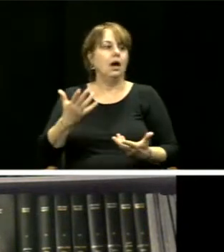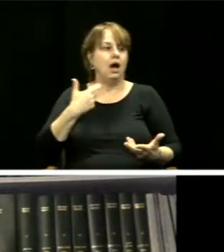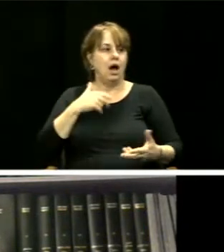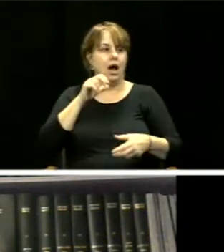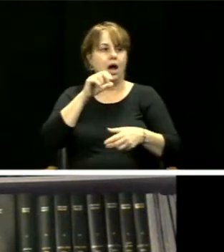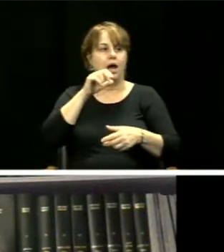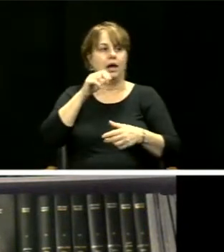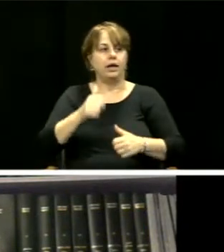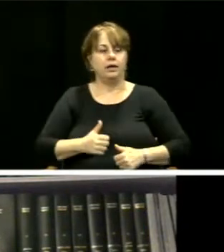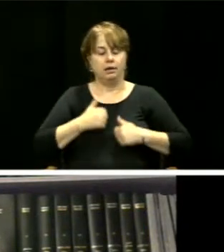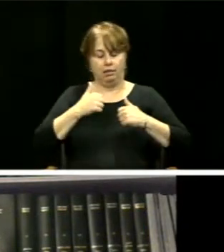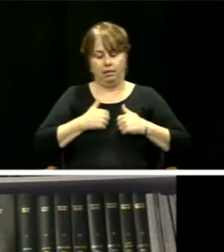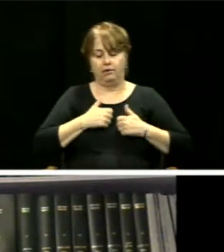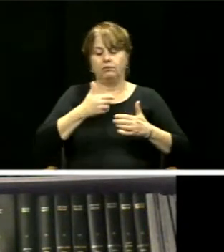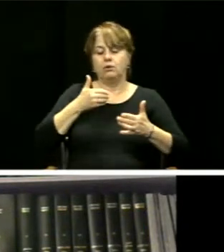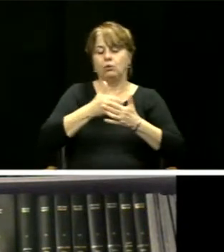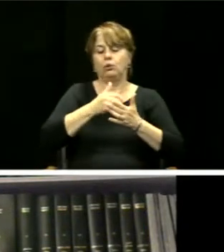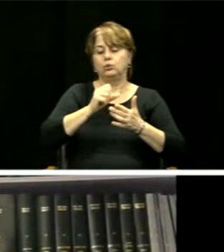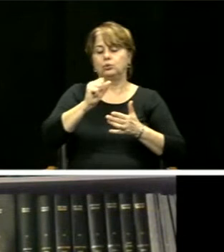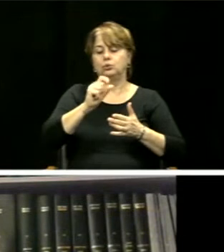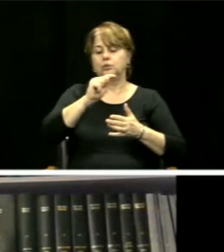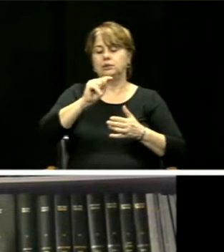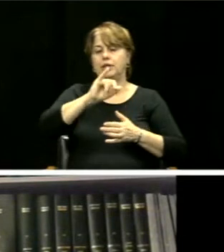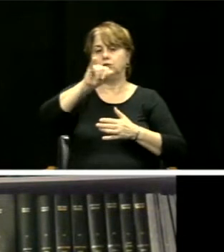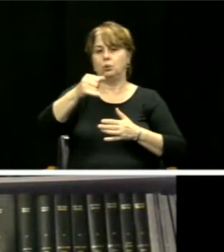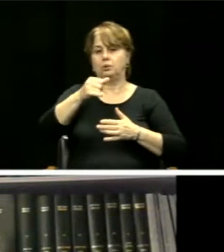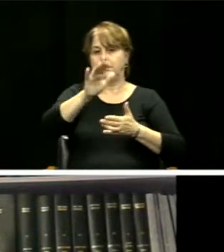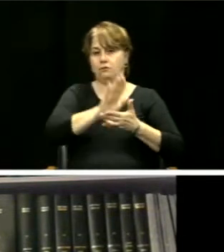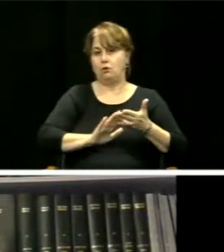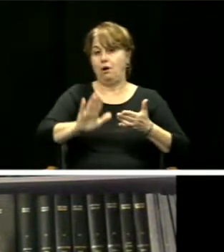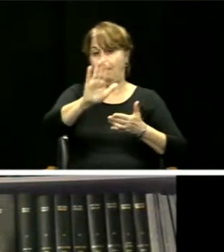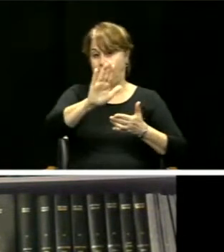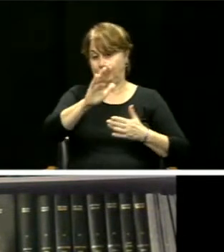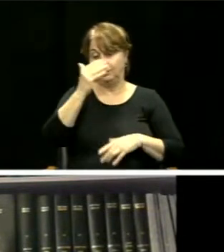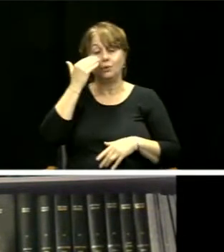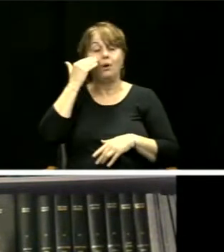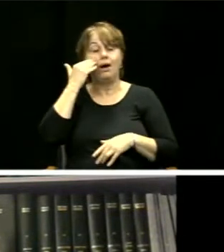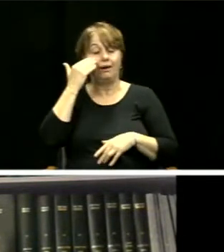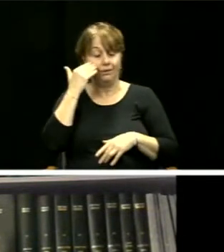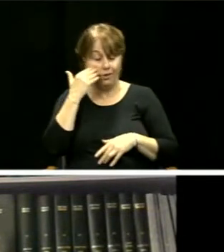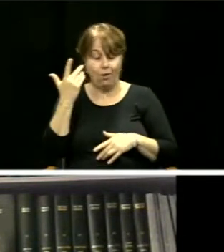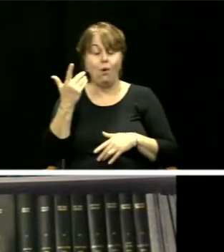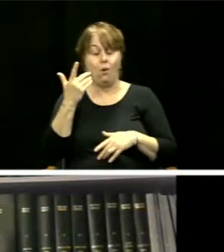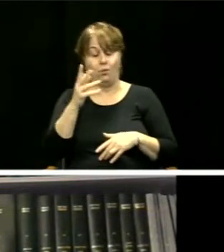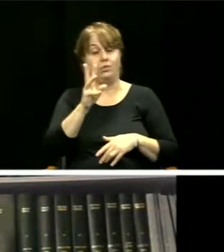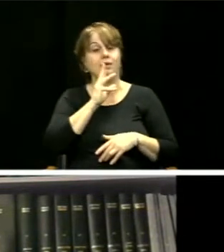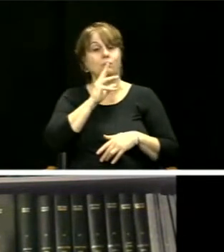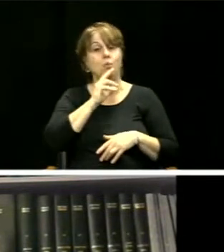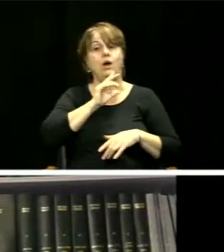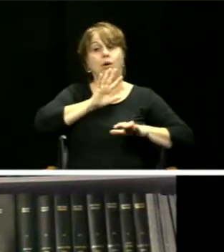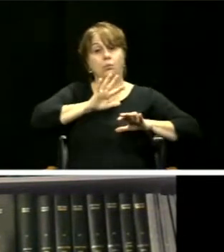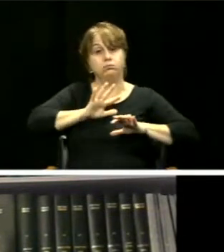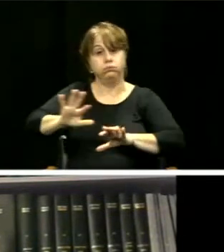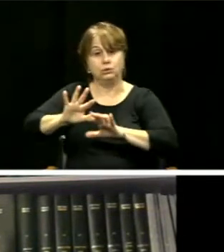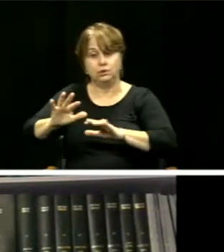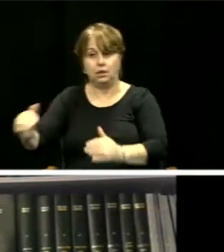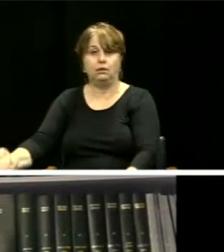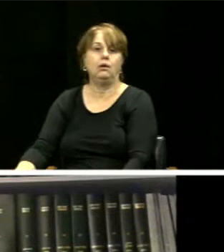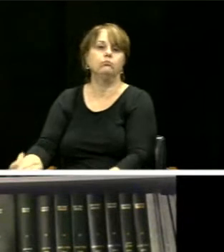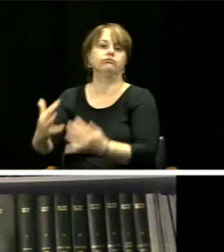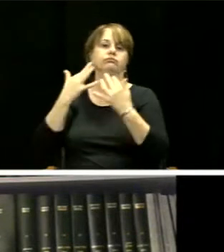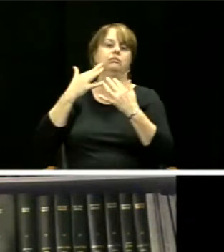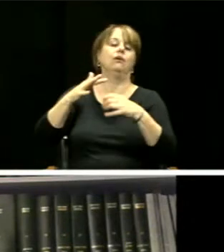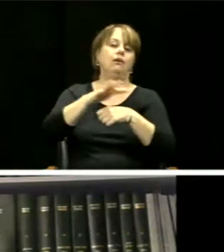from St. Joe's College, we know all about pushing water someplace and having it come back on us on a local